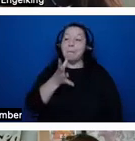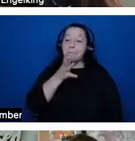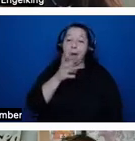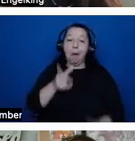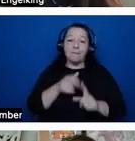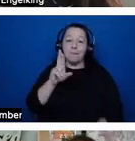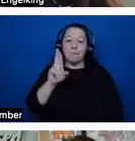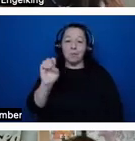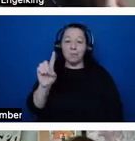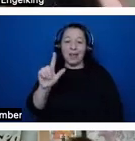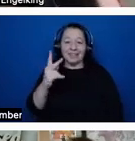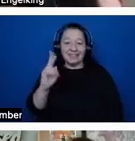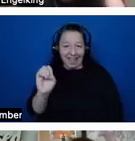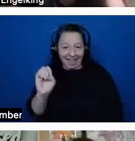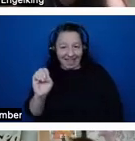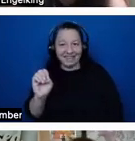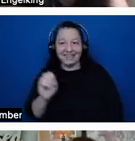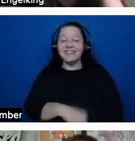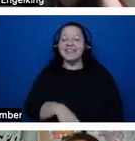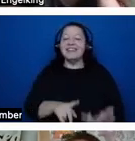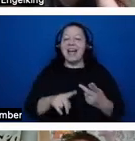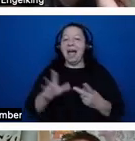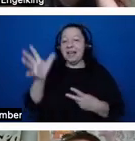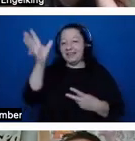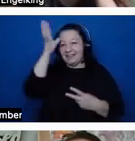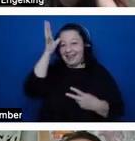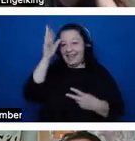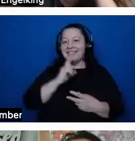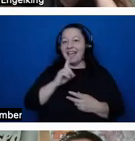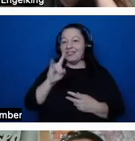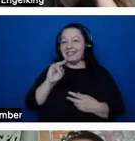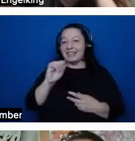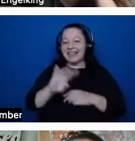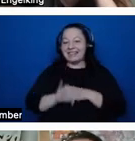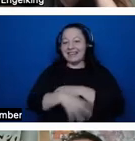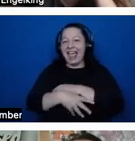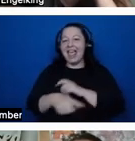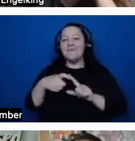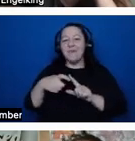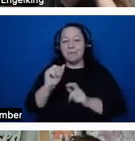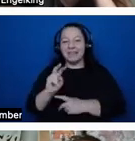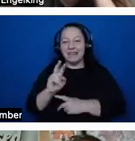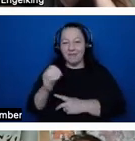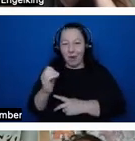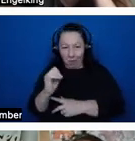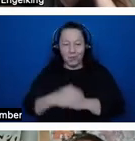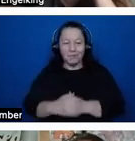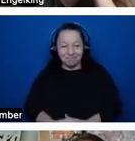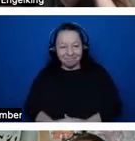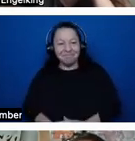Lake, and my dad is Dene from Navajo Nation.